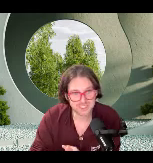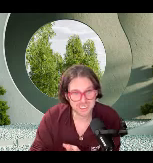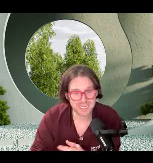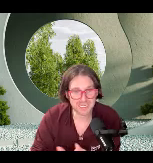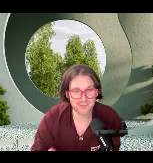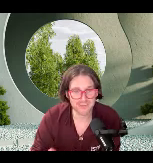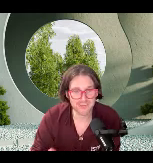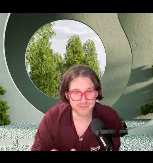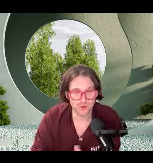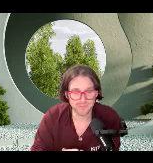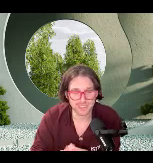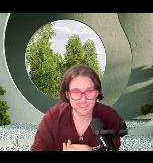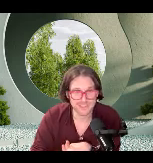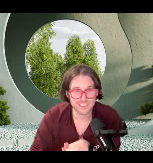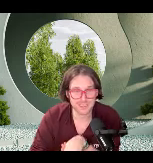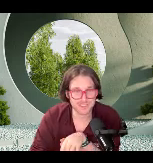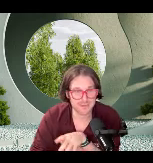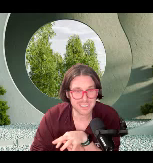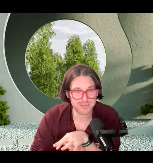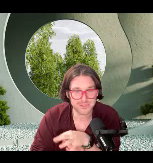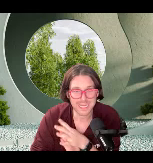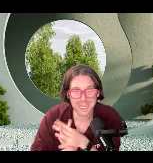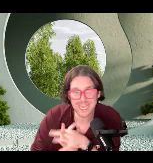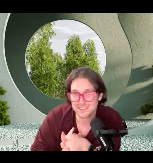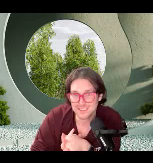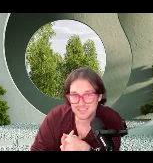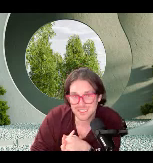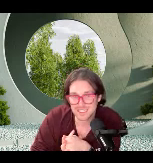you are interested in any of that support, please visit